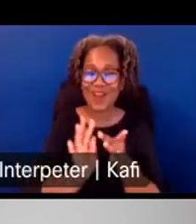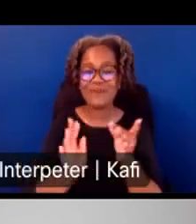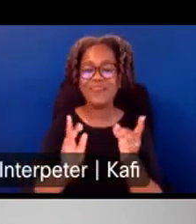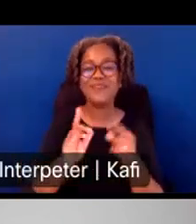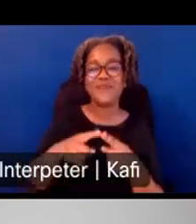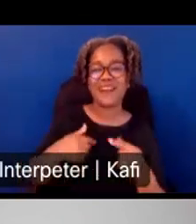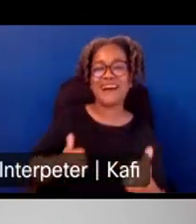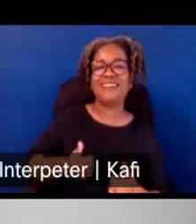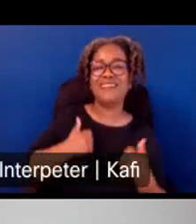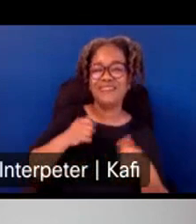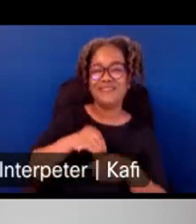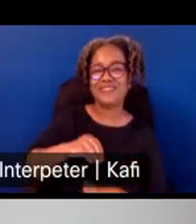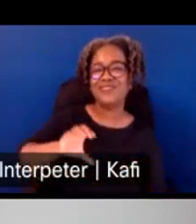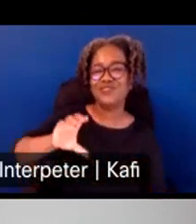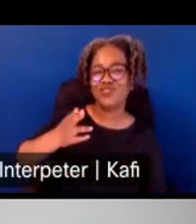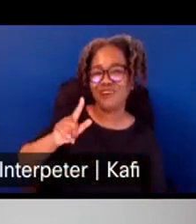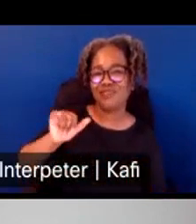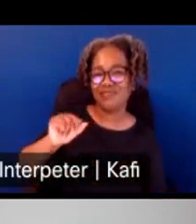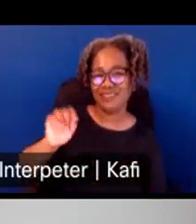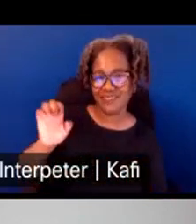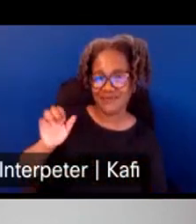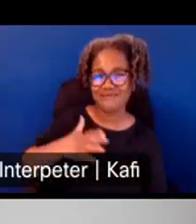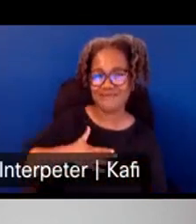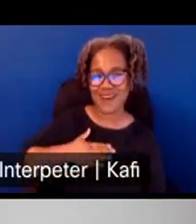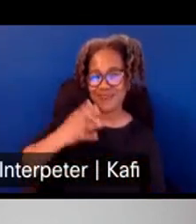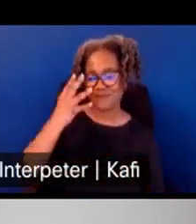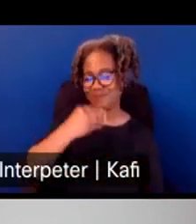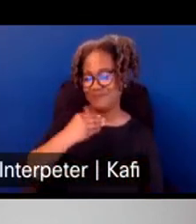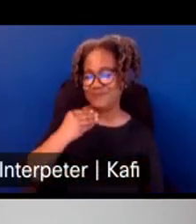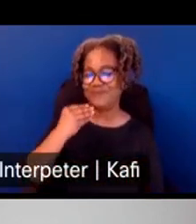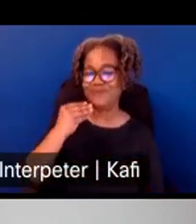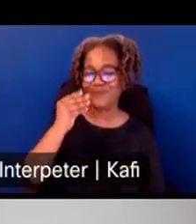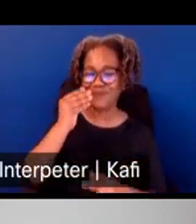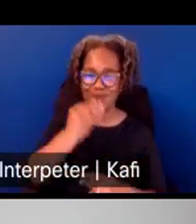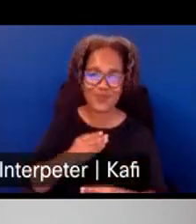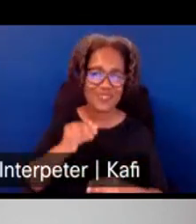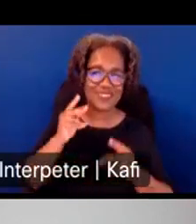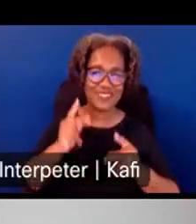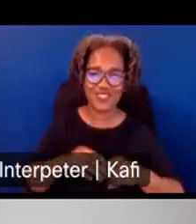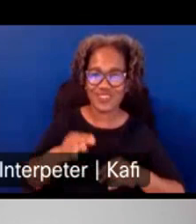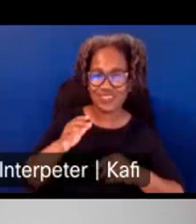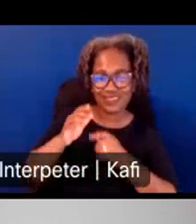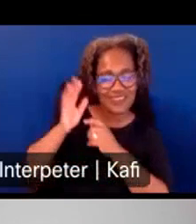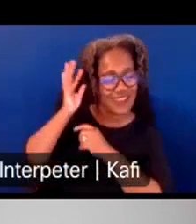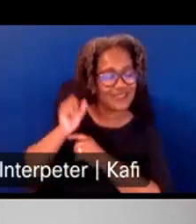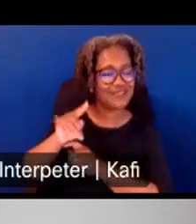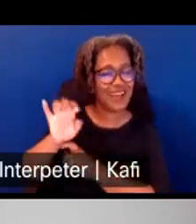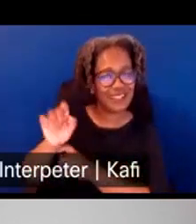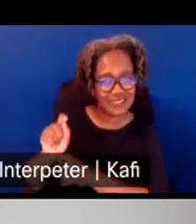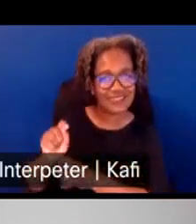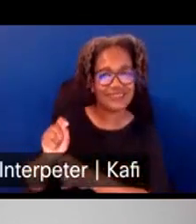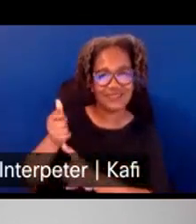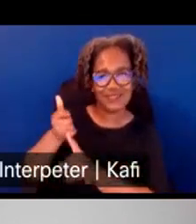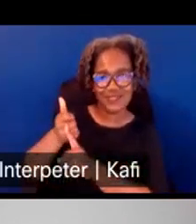fantastic and kept me looking and feeling beautiful. That's a nice comment. And when some of